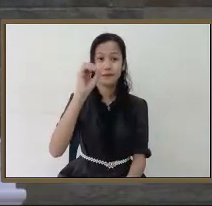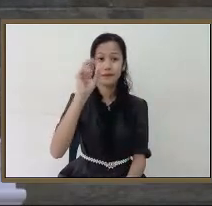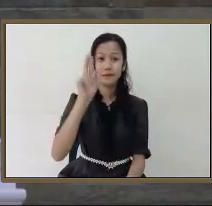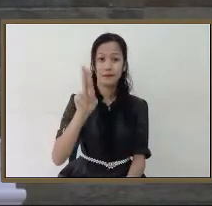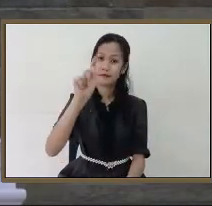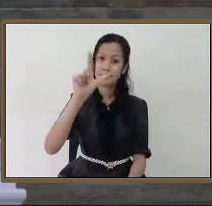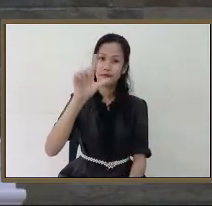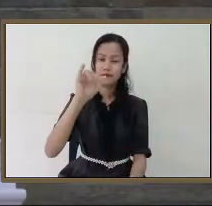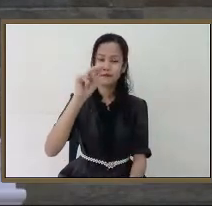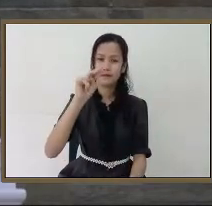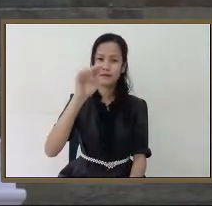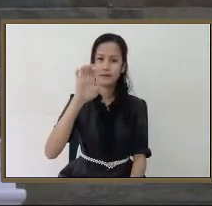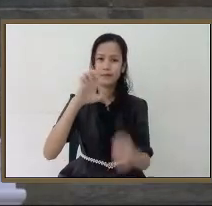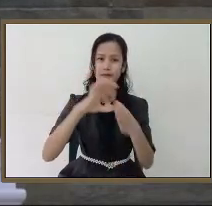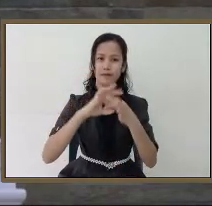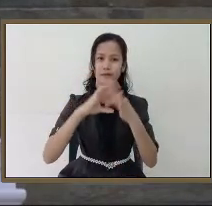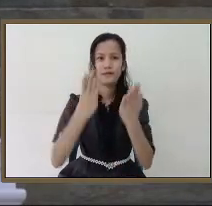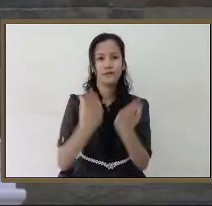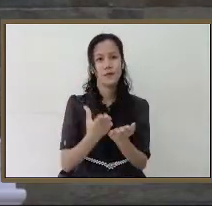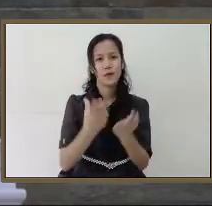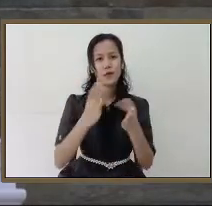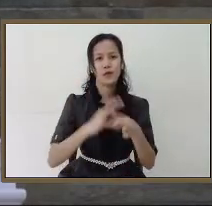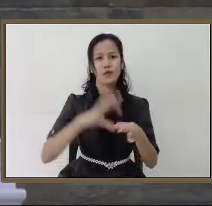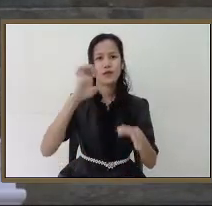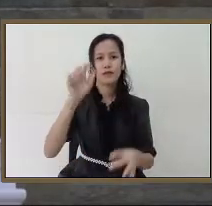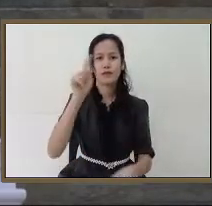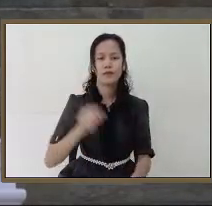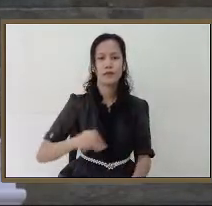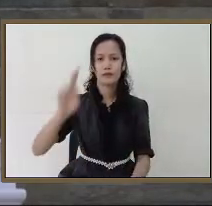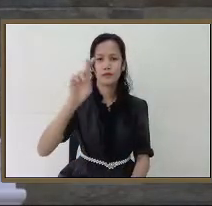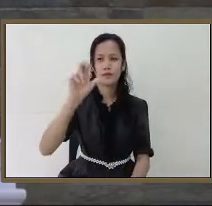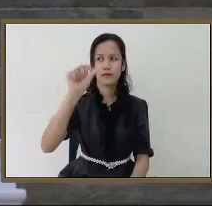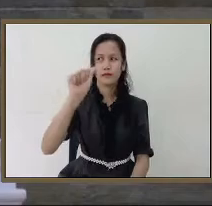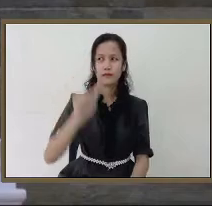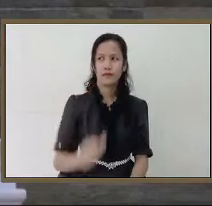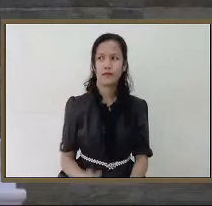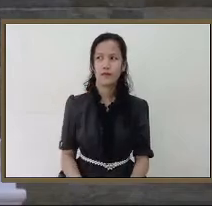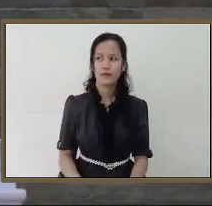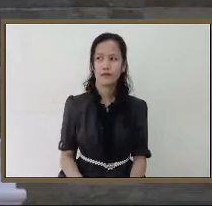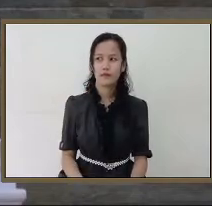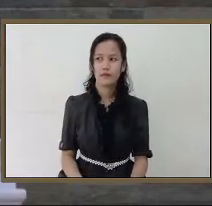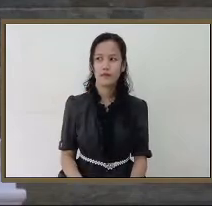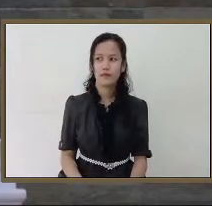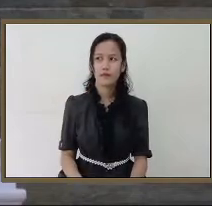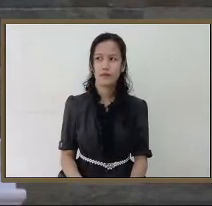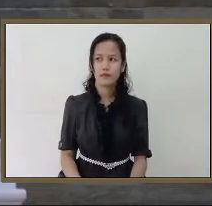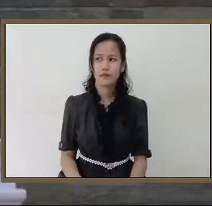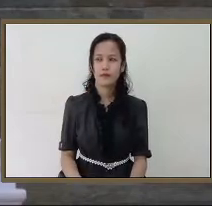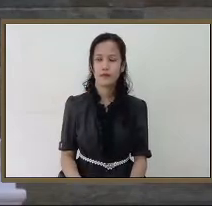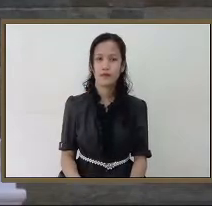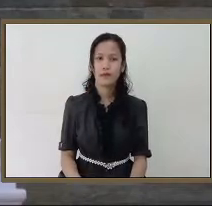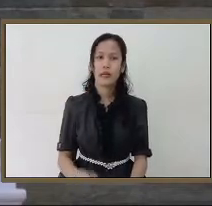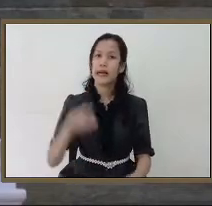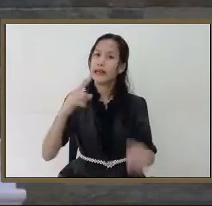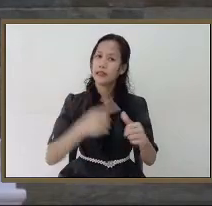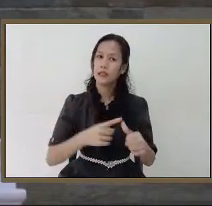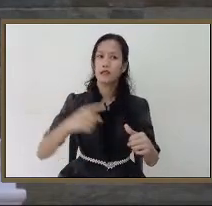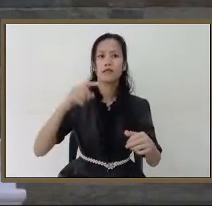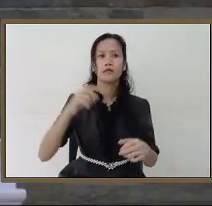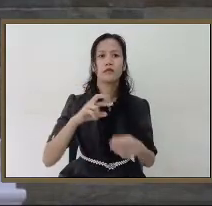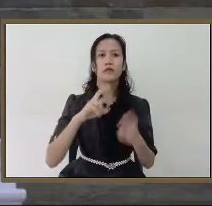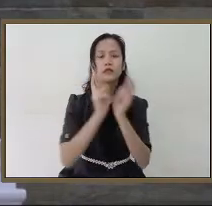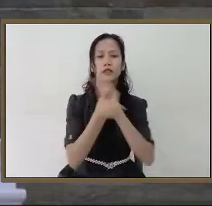Again, yung mga pinaka-topics po niyan, hindi ko na po ulitin yung subtopics, the return of the land, rebuilding